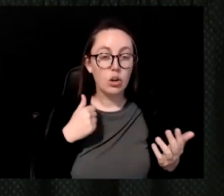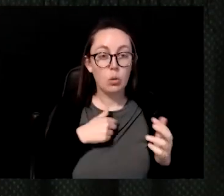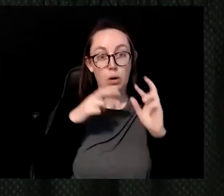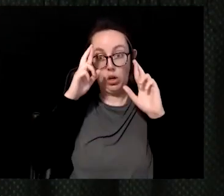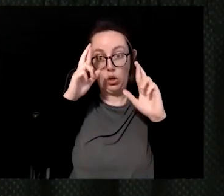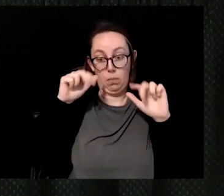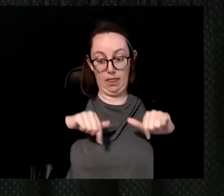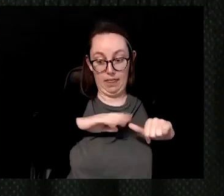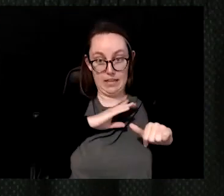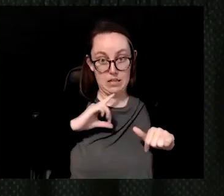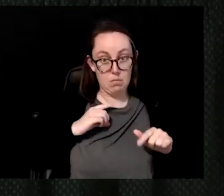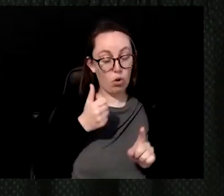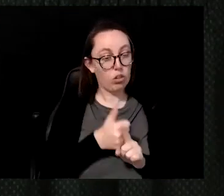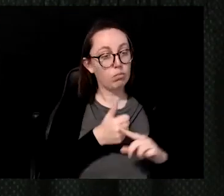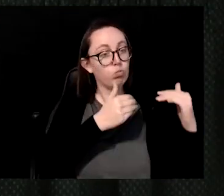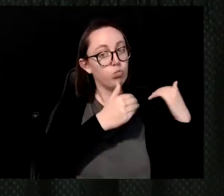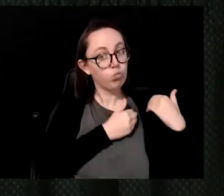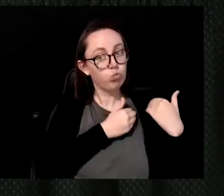would act responsible